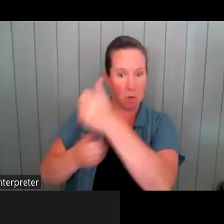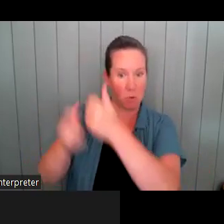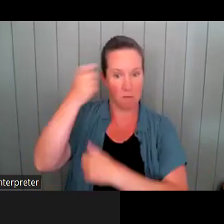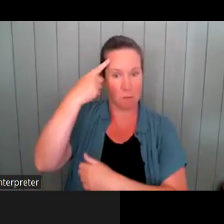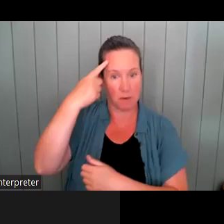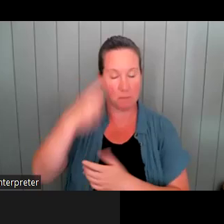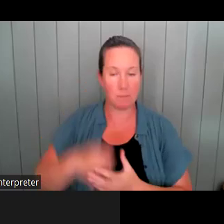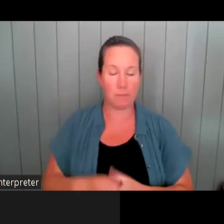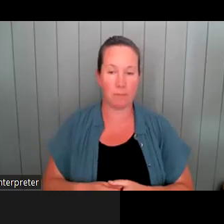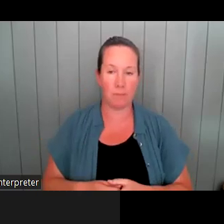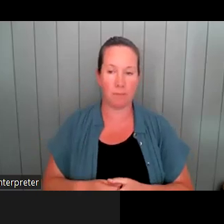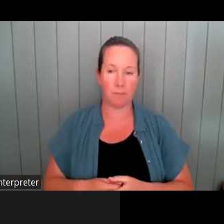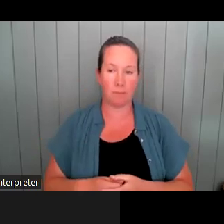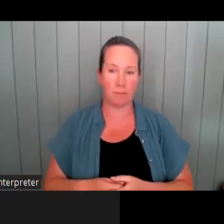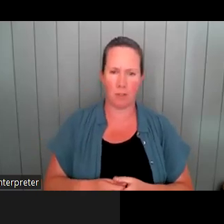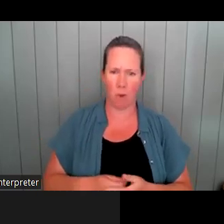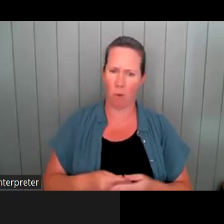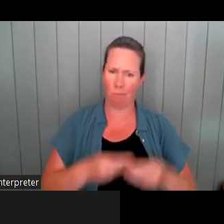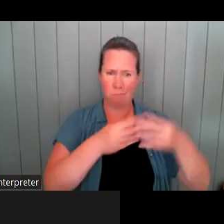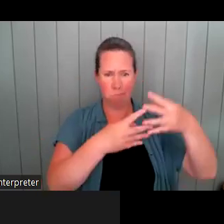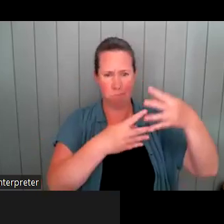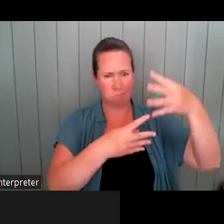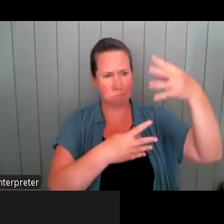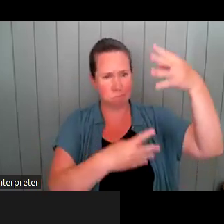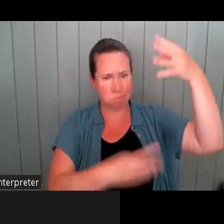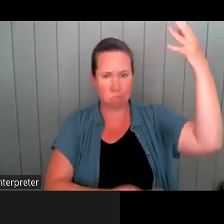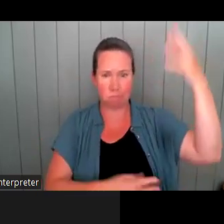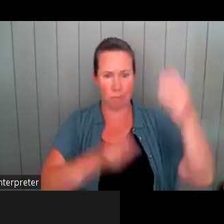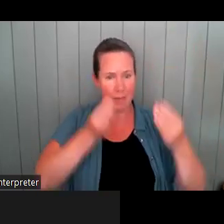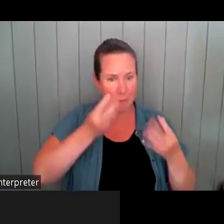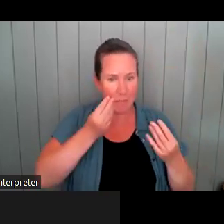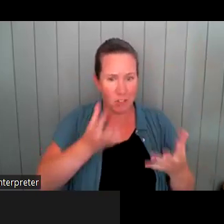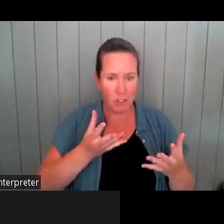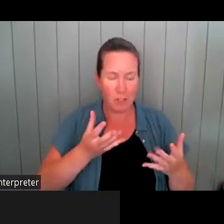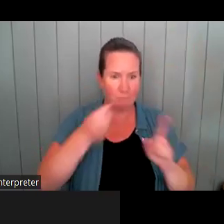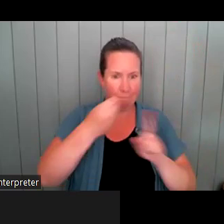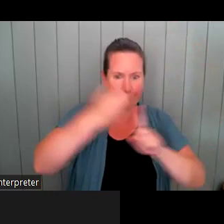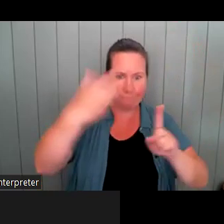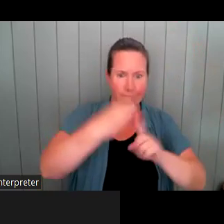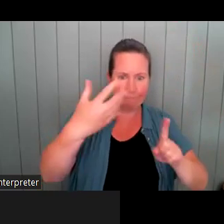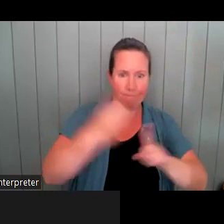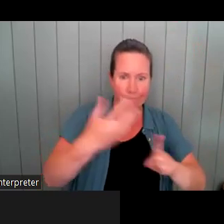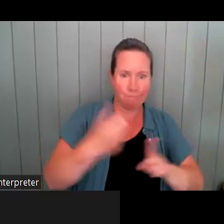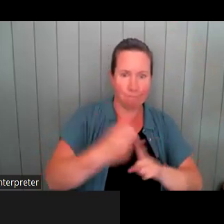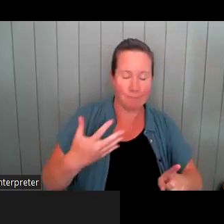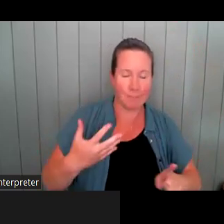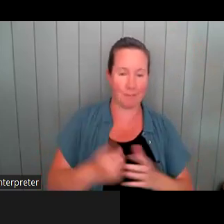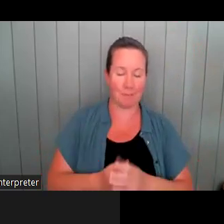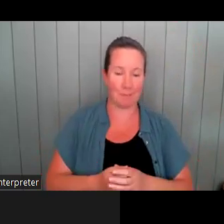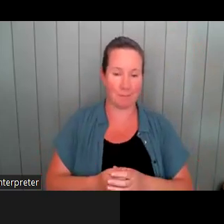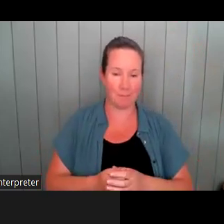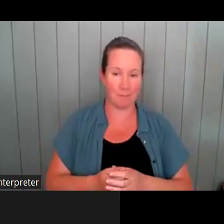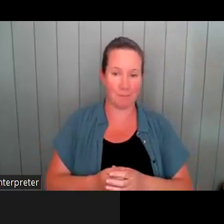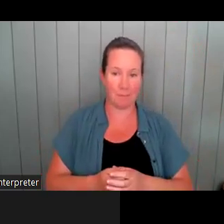So those kind of give you lots of areas, and then you know, you may say to me, Marianne, I want to be an